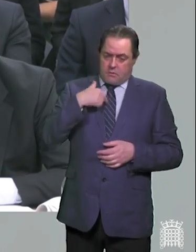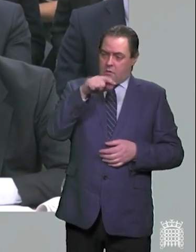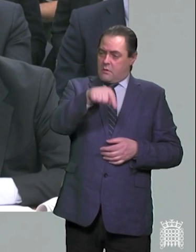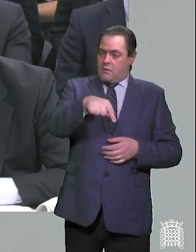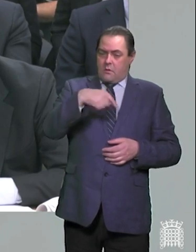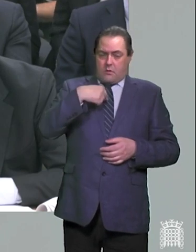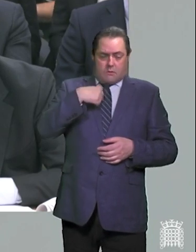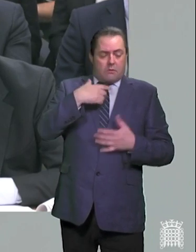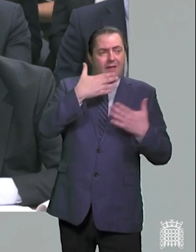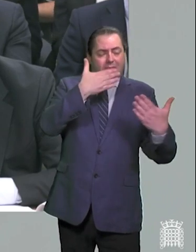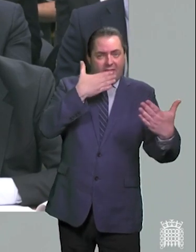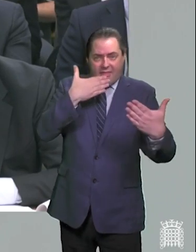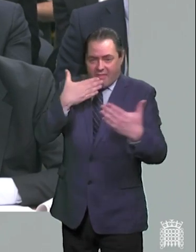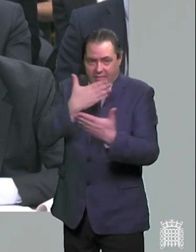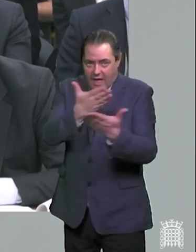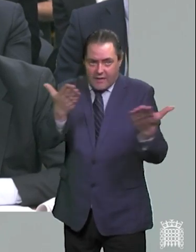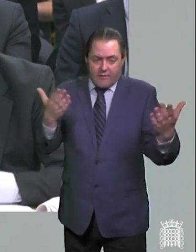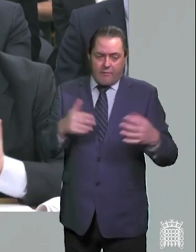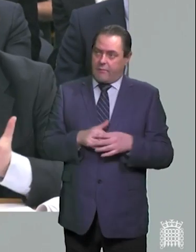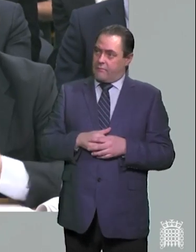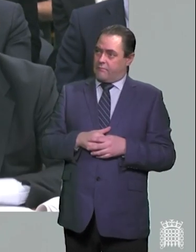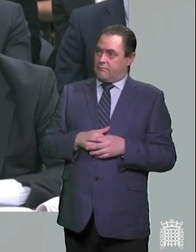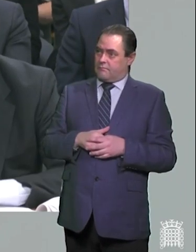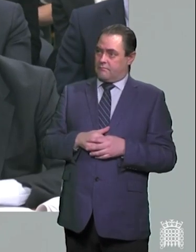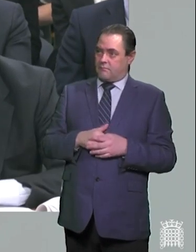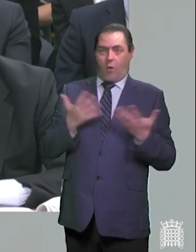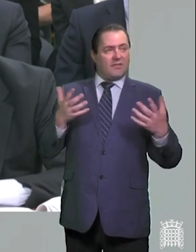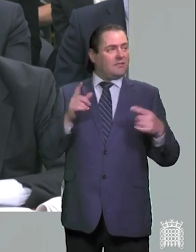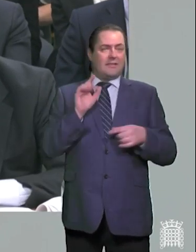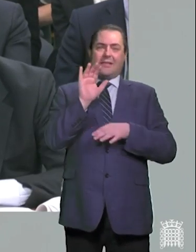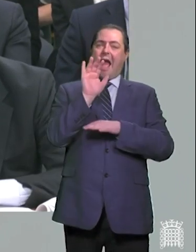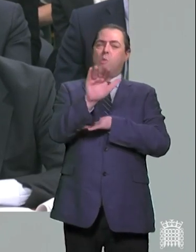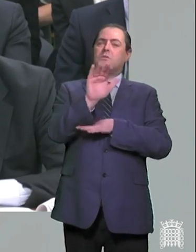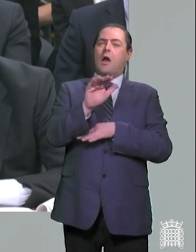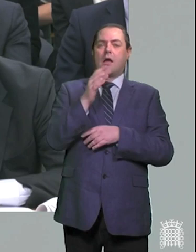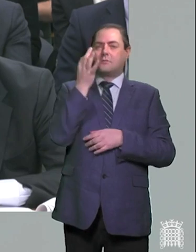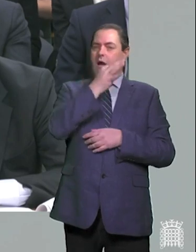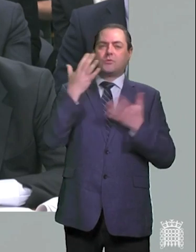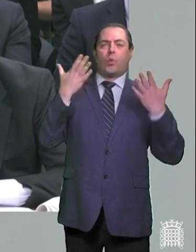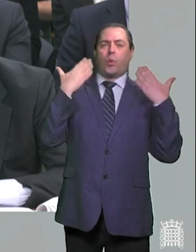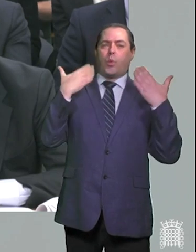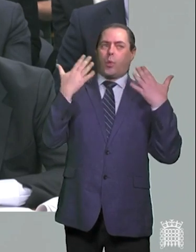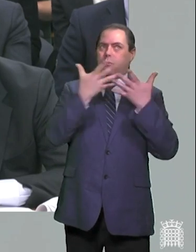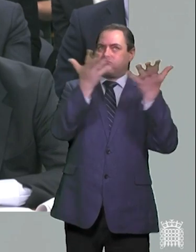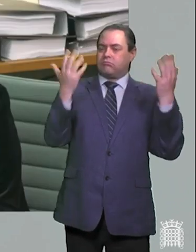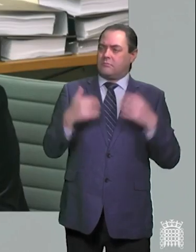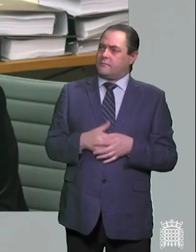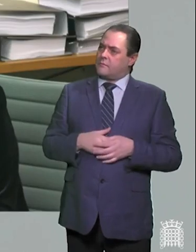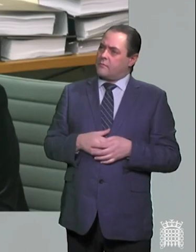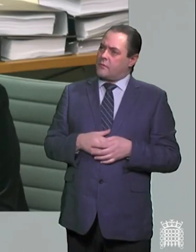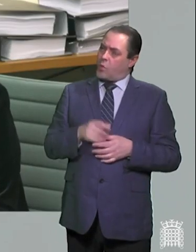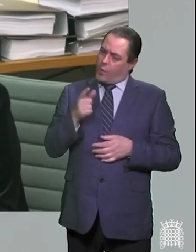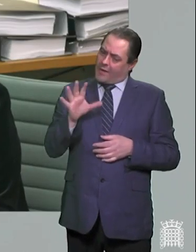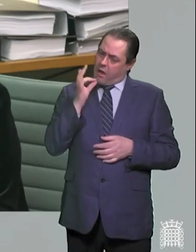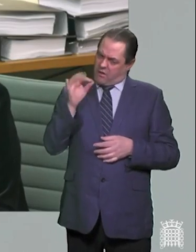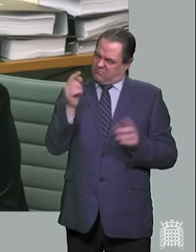to thank them in a obviously a ventilated area, the garden. Did you discuss the purpose